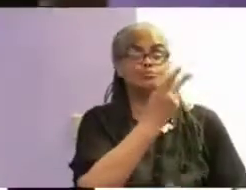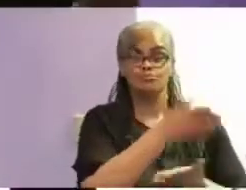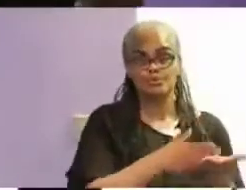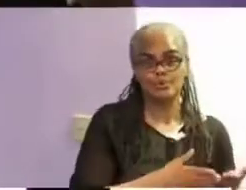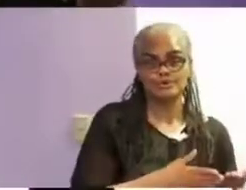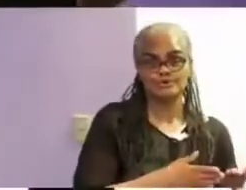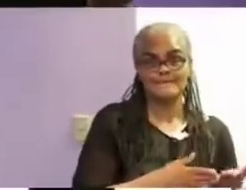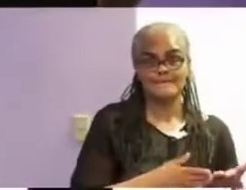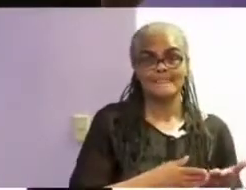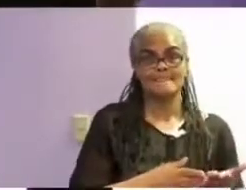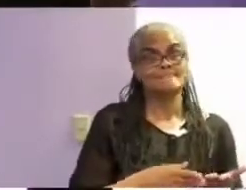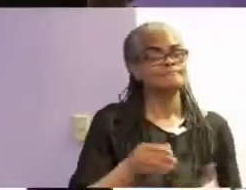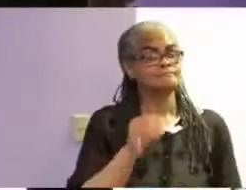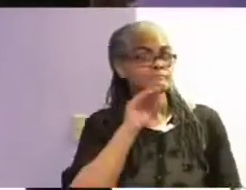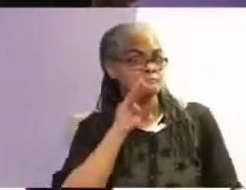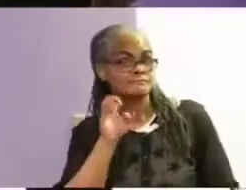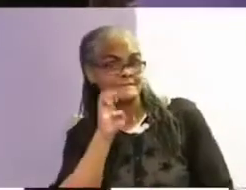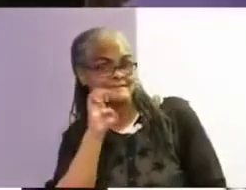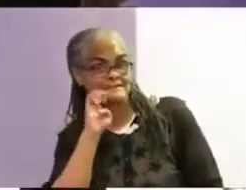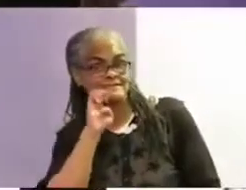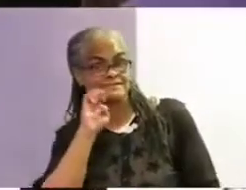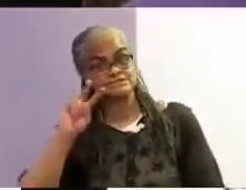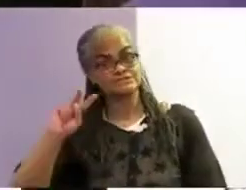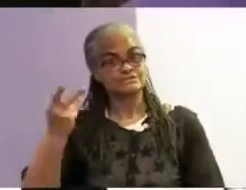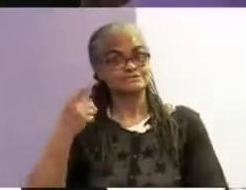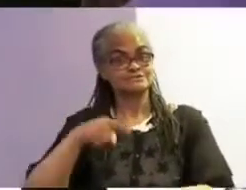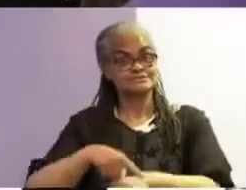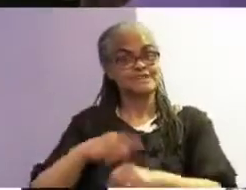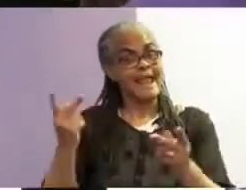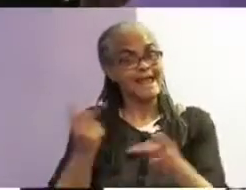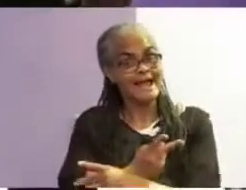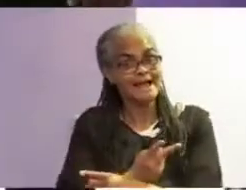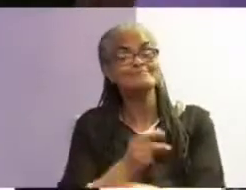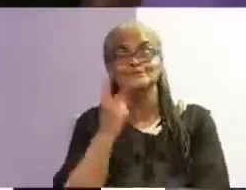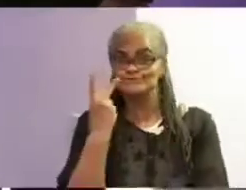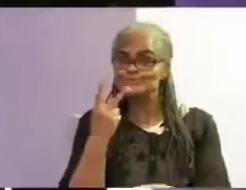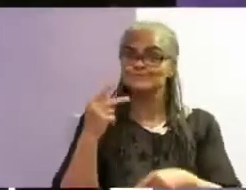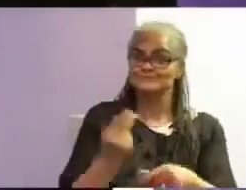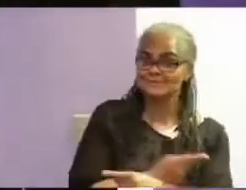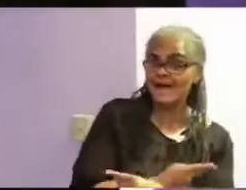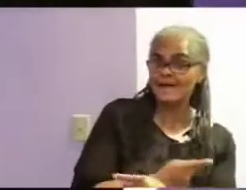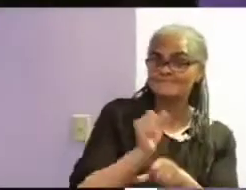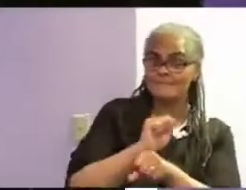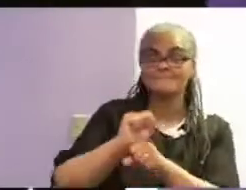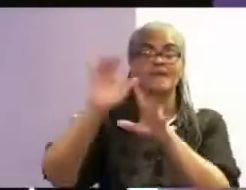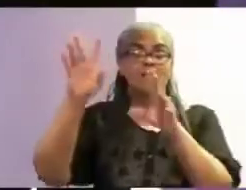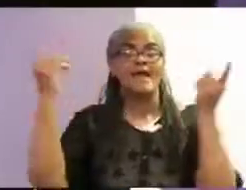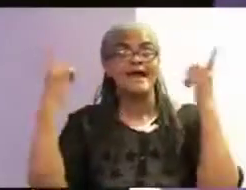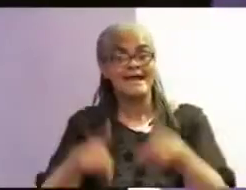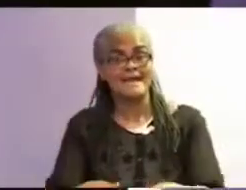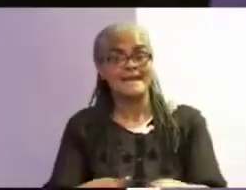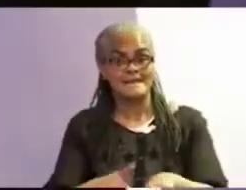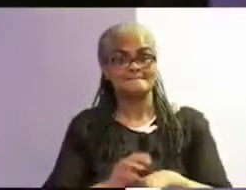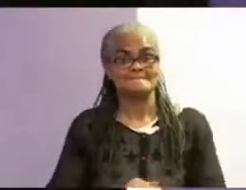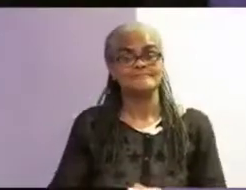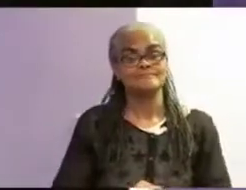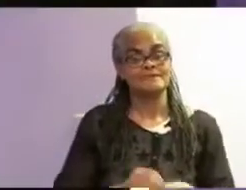as Elijah had. But they forgot one thing, that when Elisha died, they took him